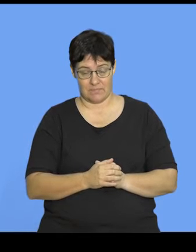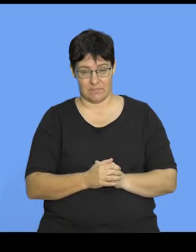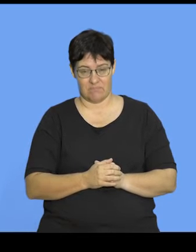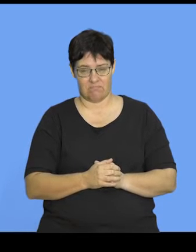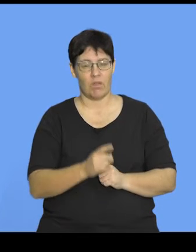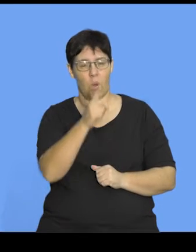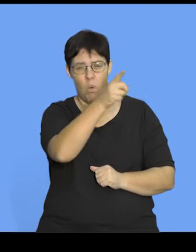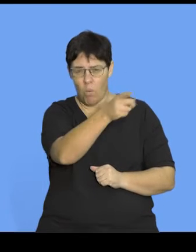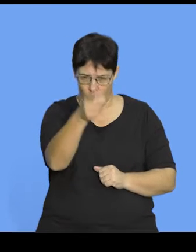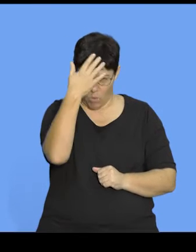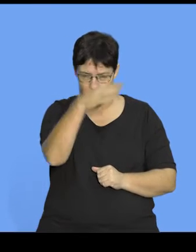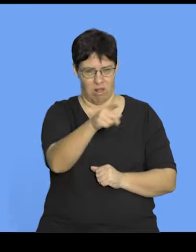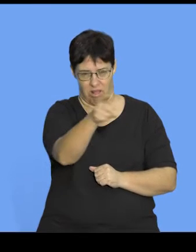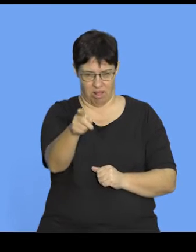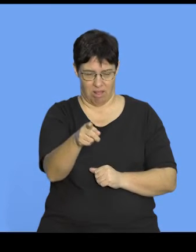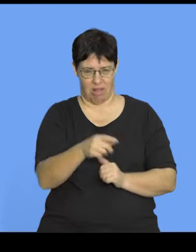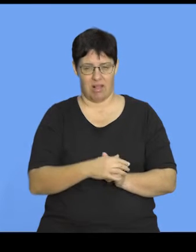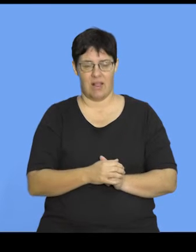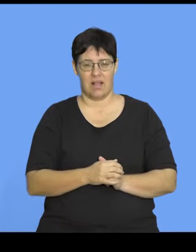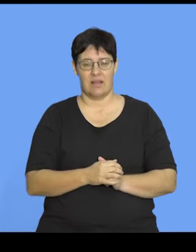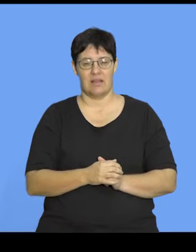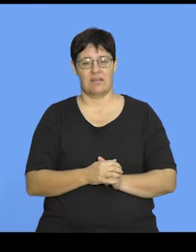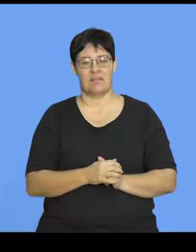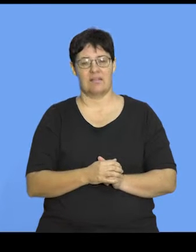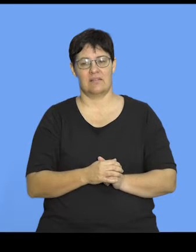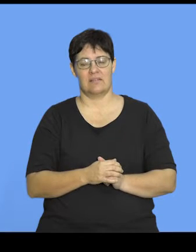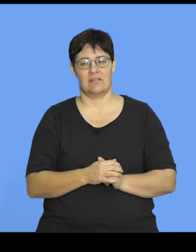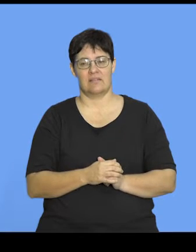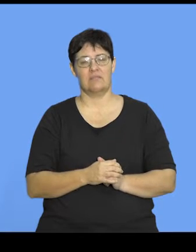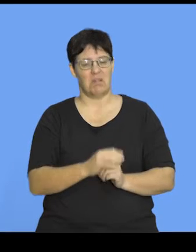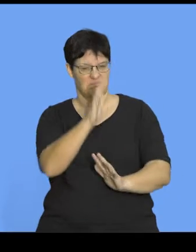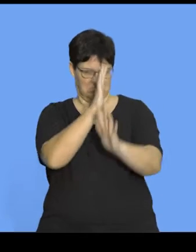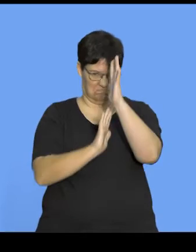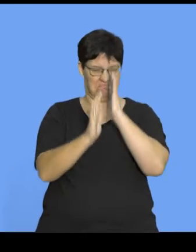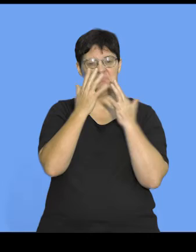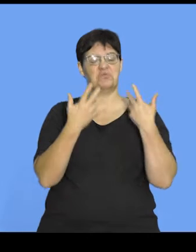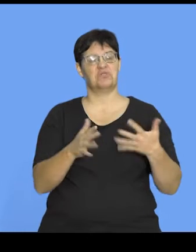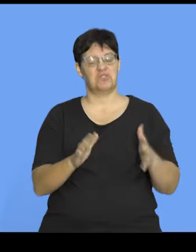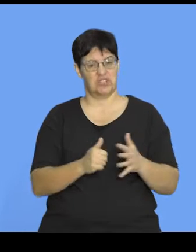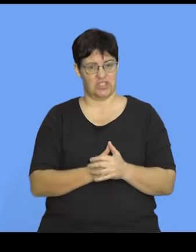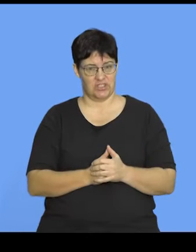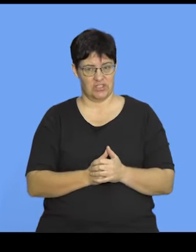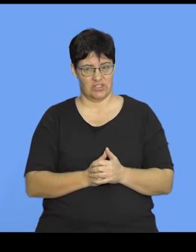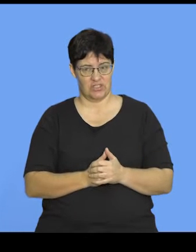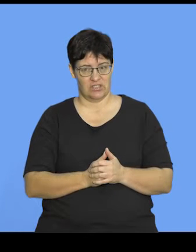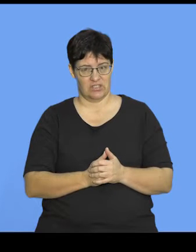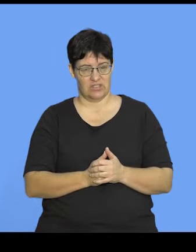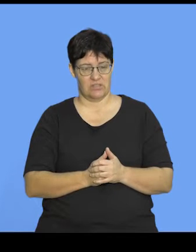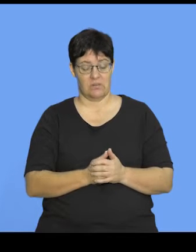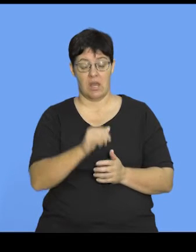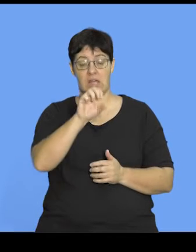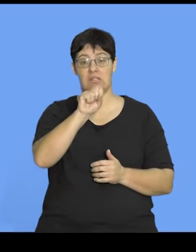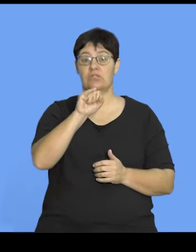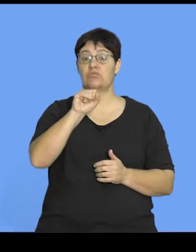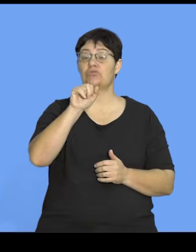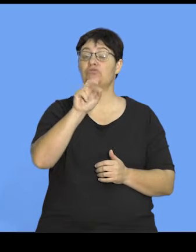You all know the story, I'm sure. Somebody's told you we have no, it was Sir, he